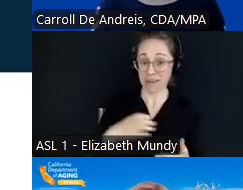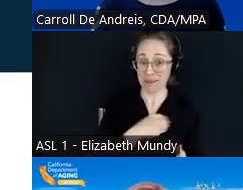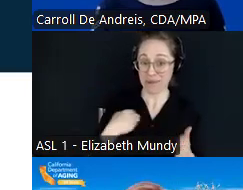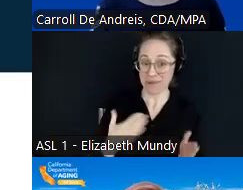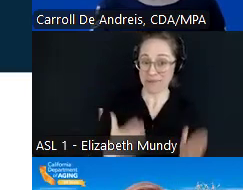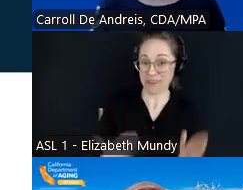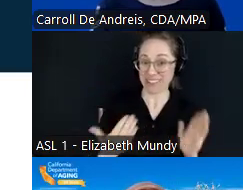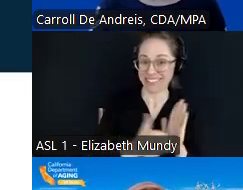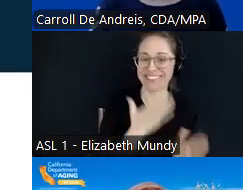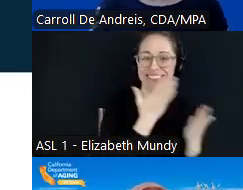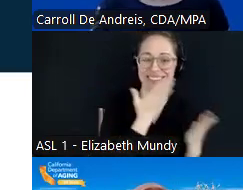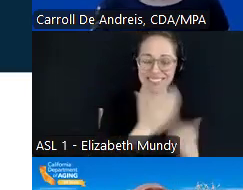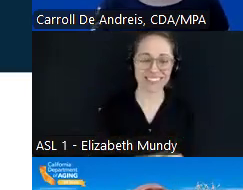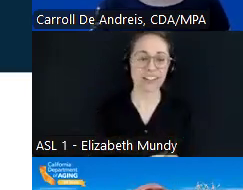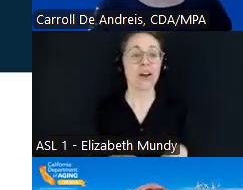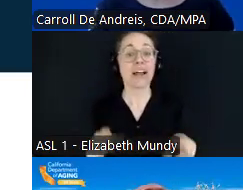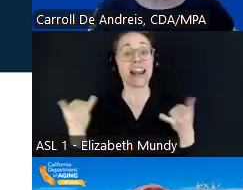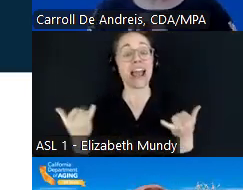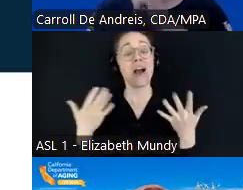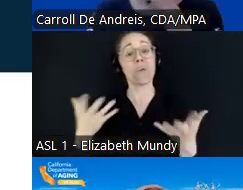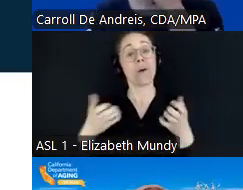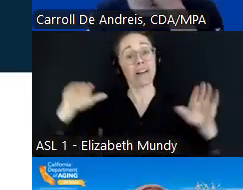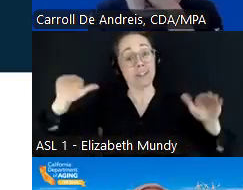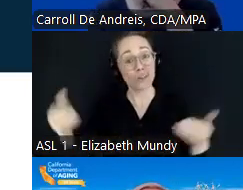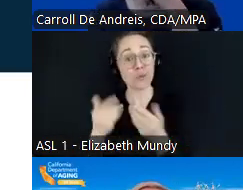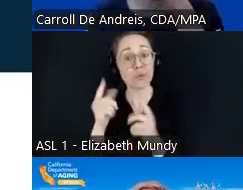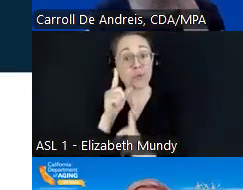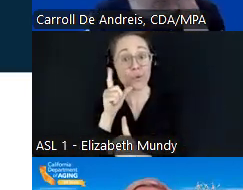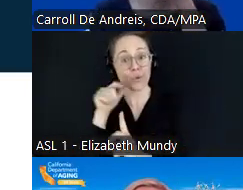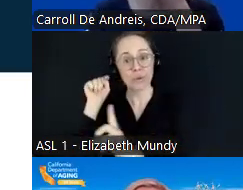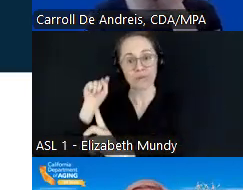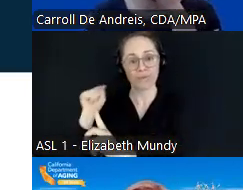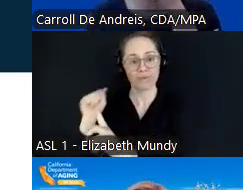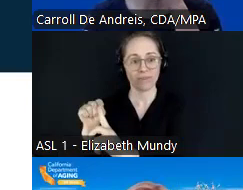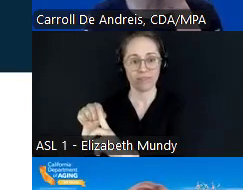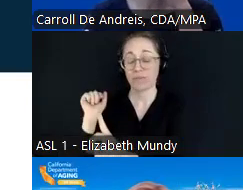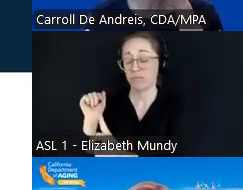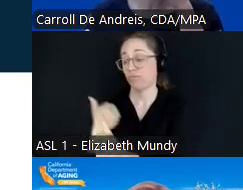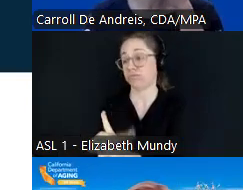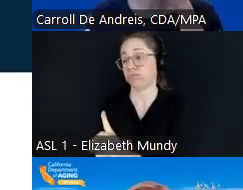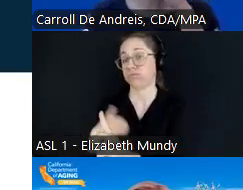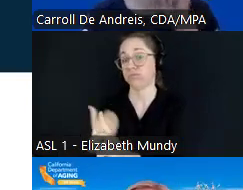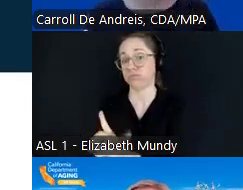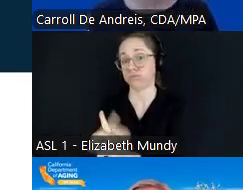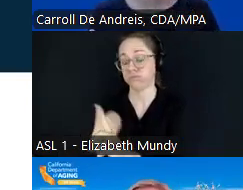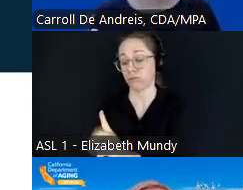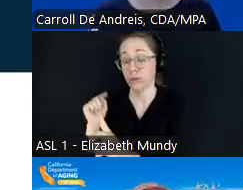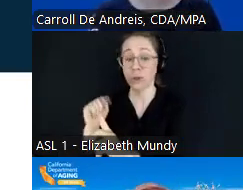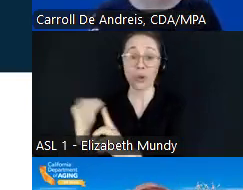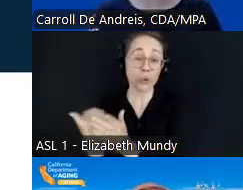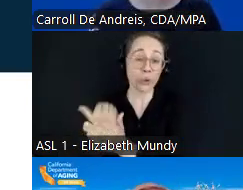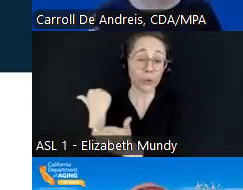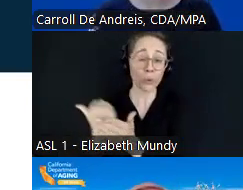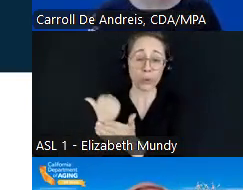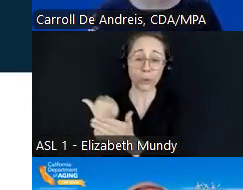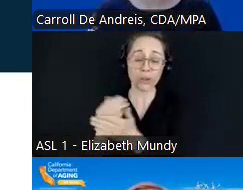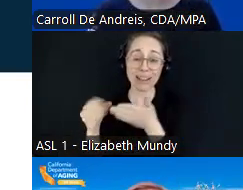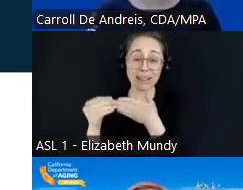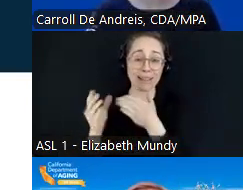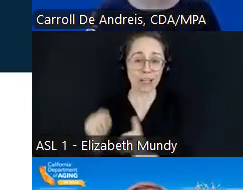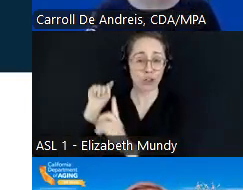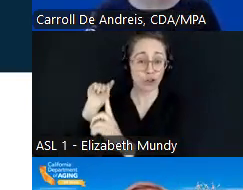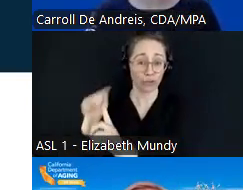I wanted to introduce all of you to an outstanding new leader in our